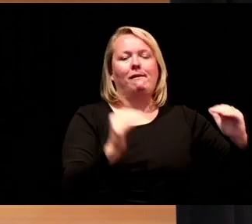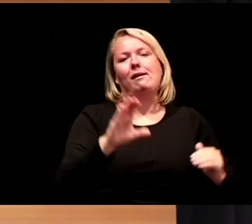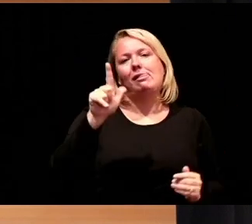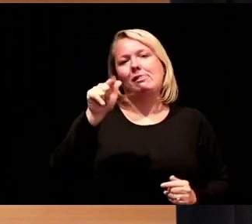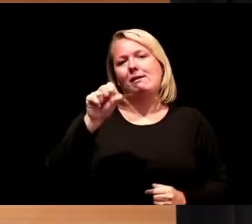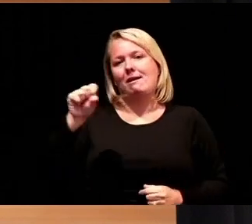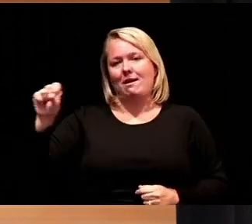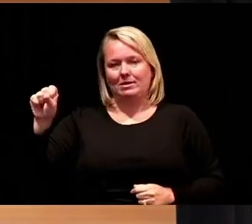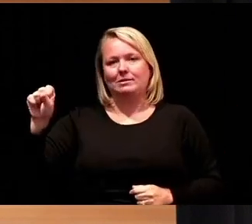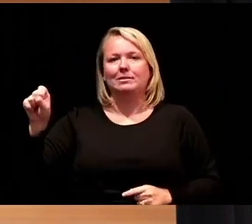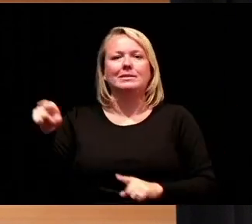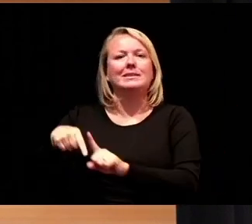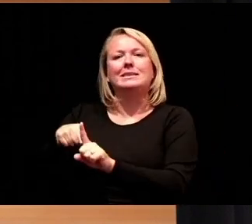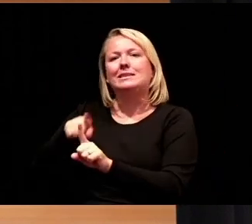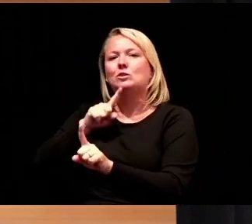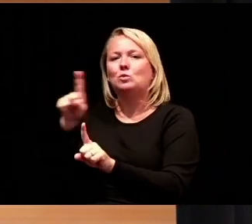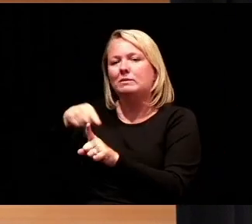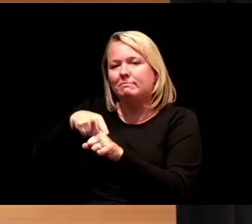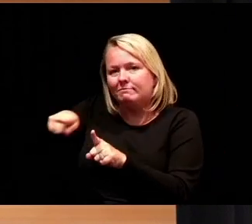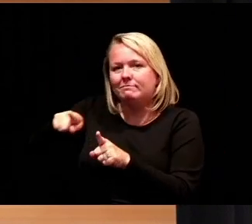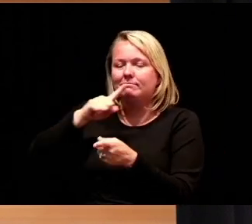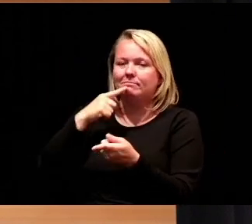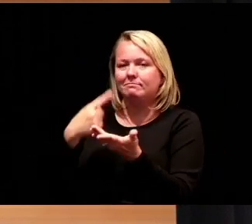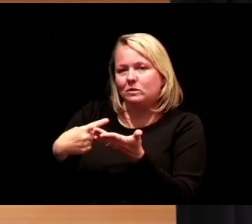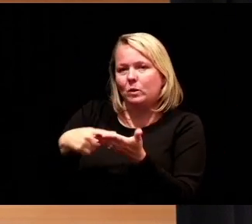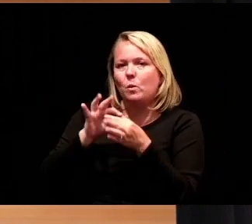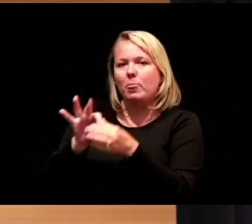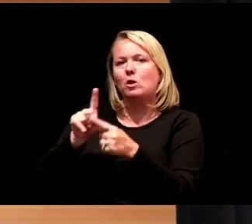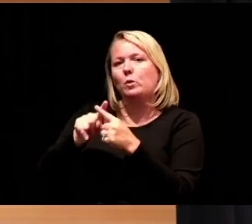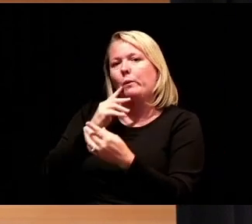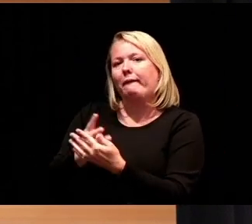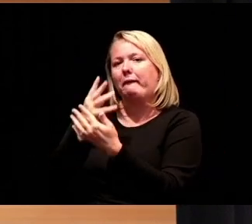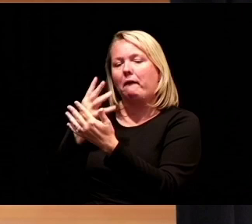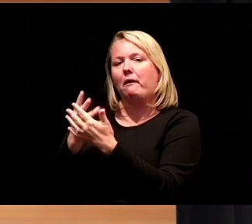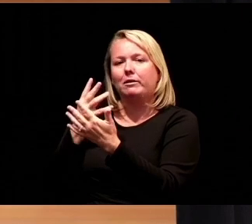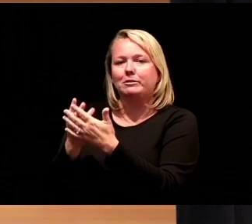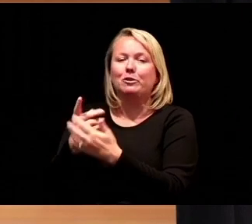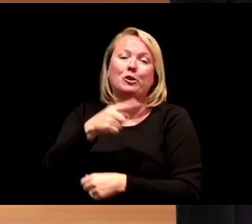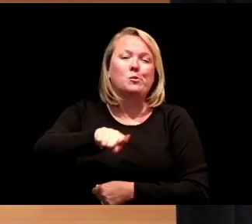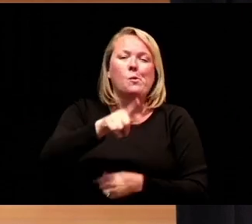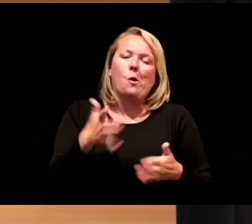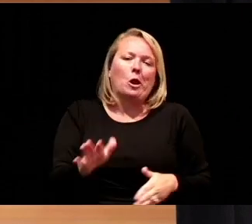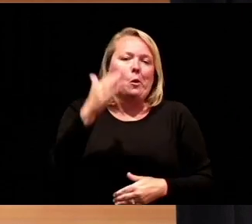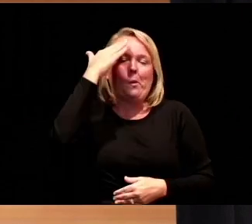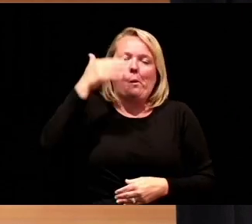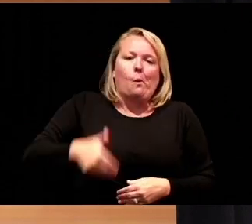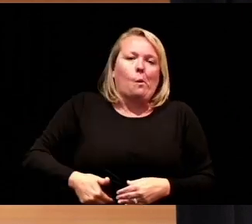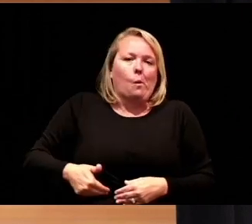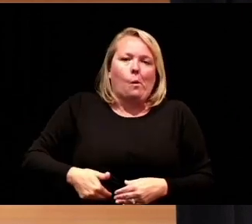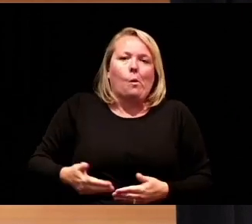Over 25% of homeless people have reported that they have been arrested. So we are in a